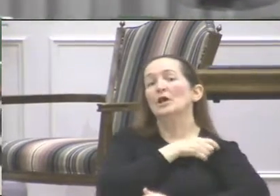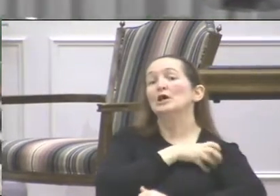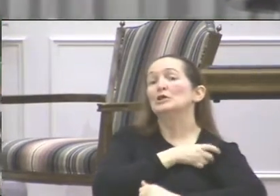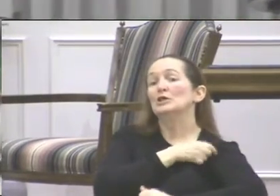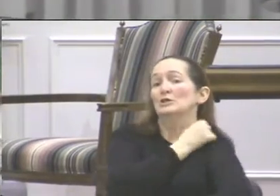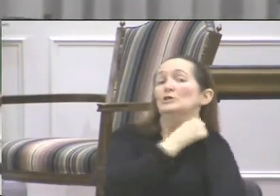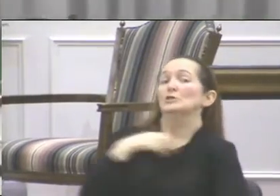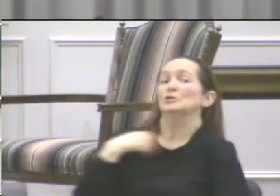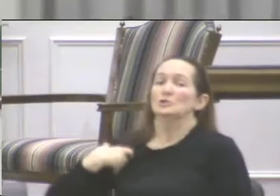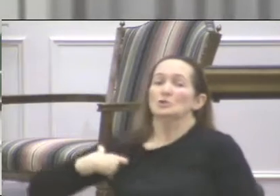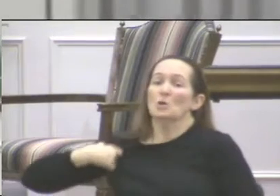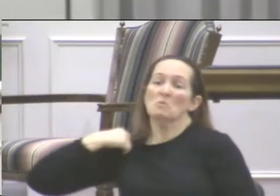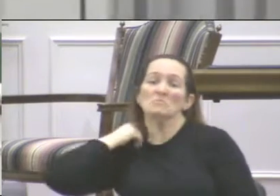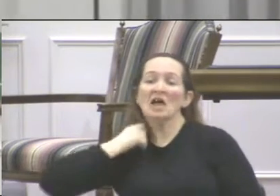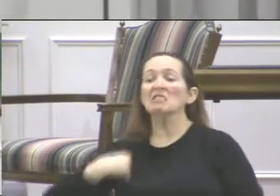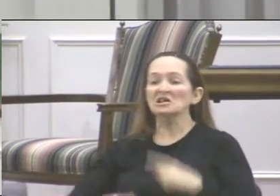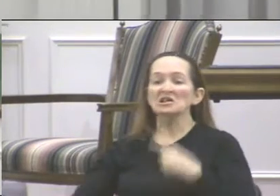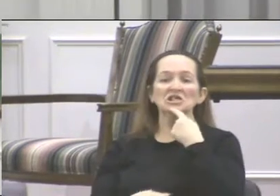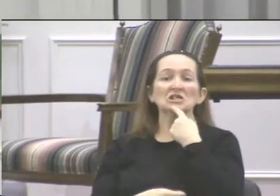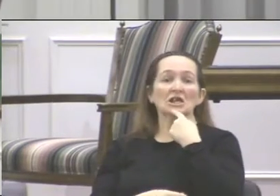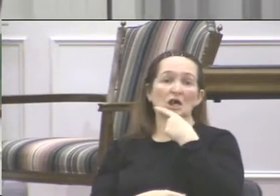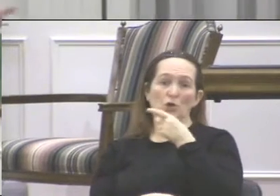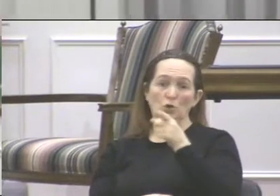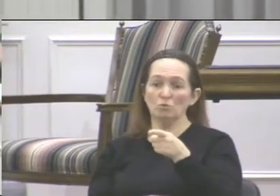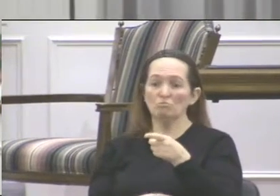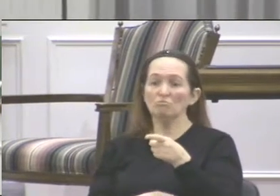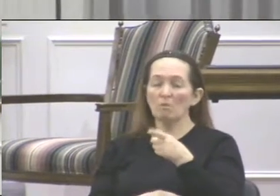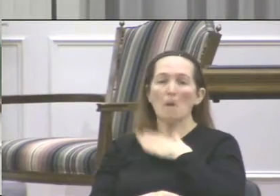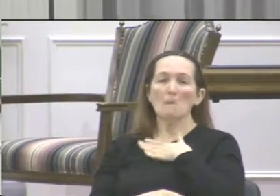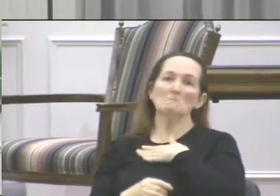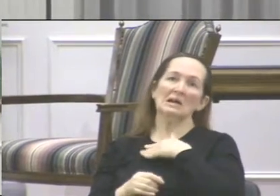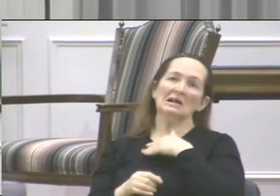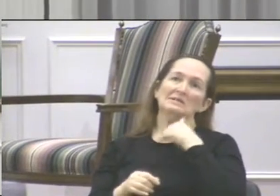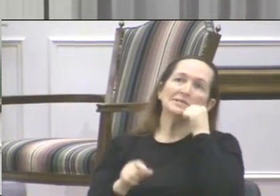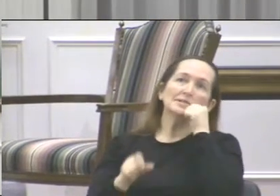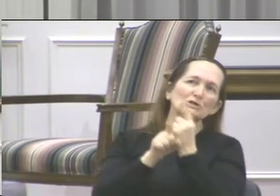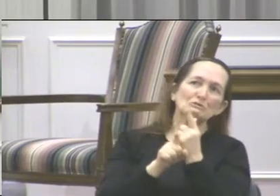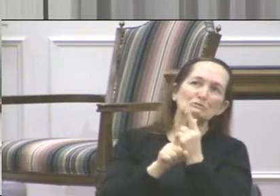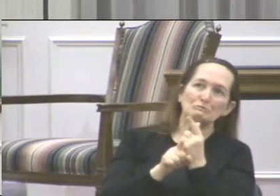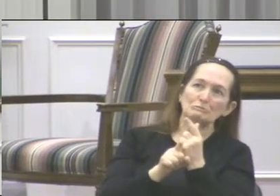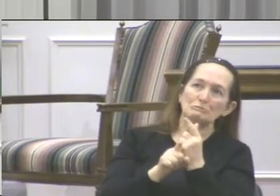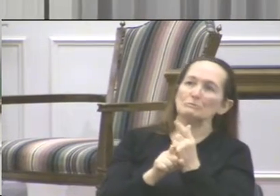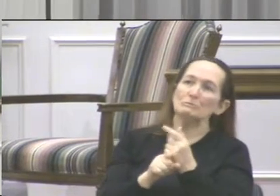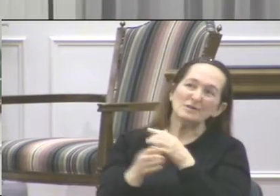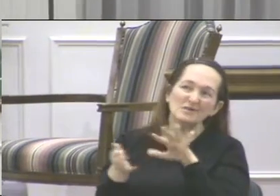Let's just say you're my sister, which indirectly you are.